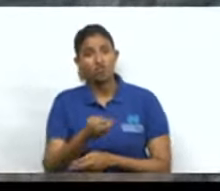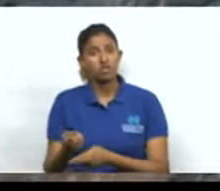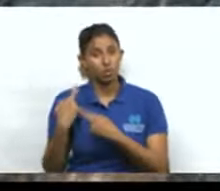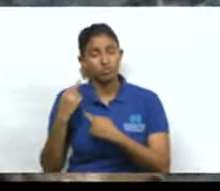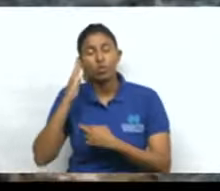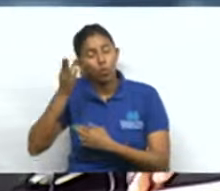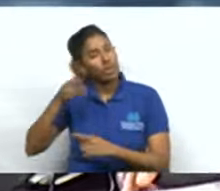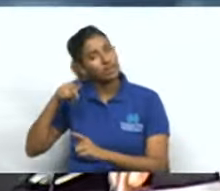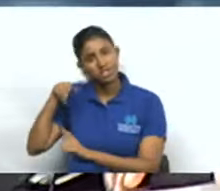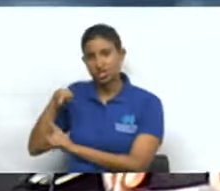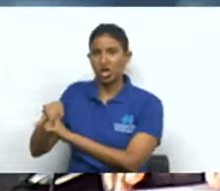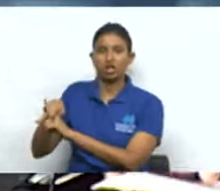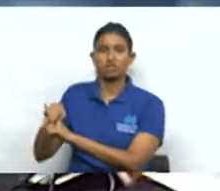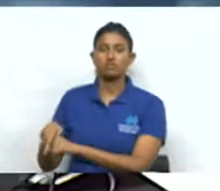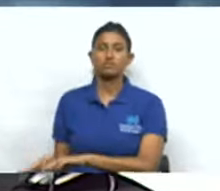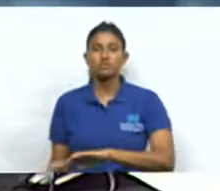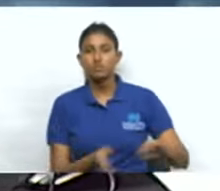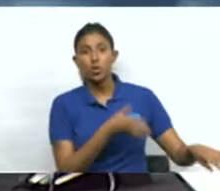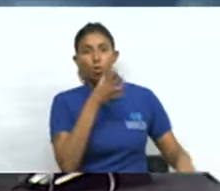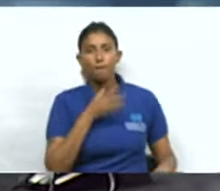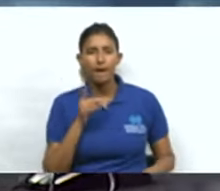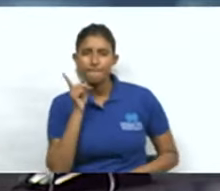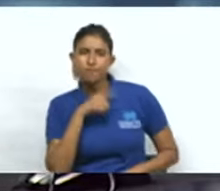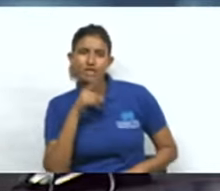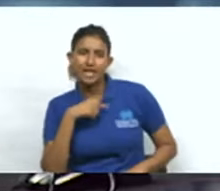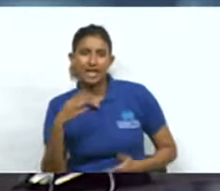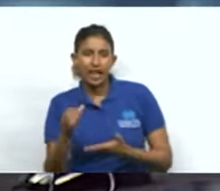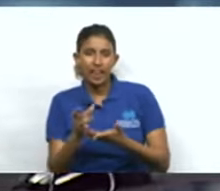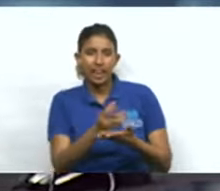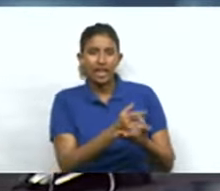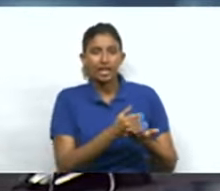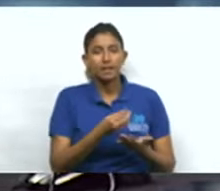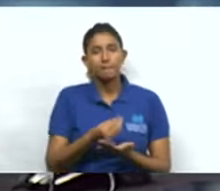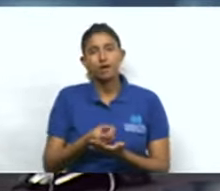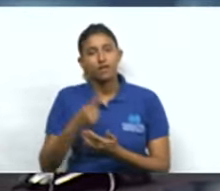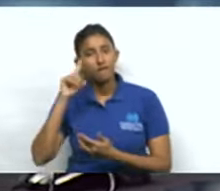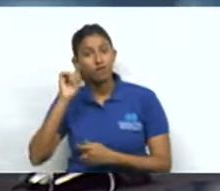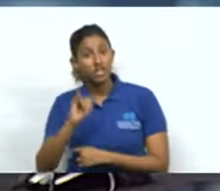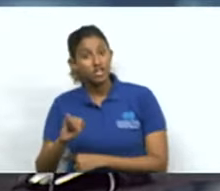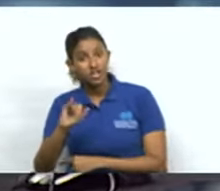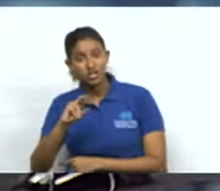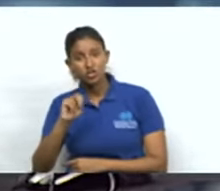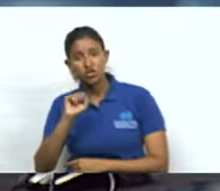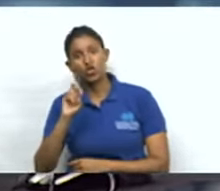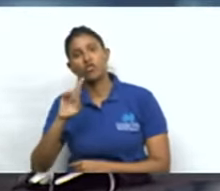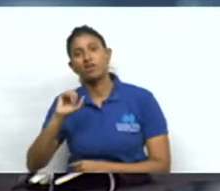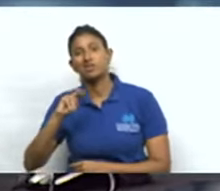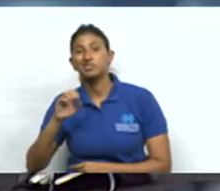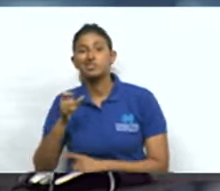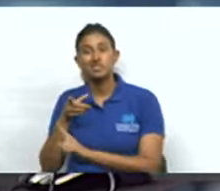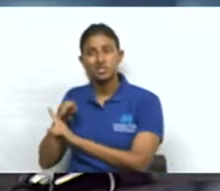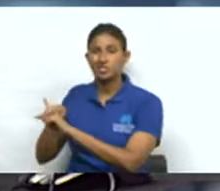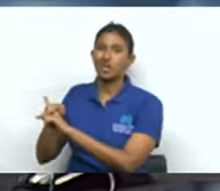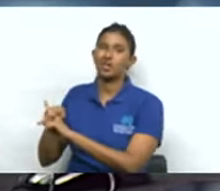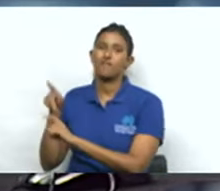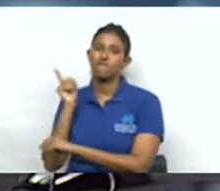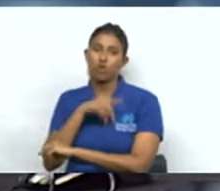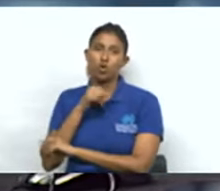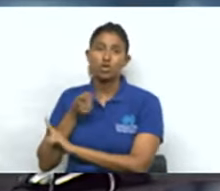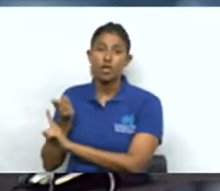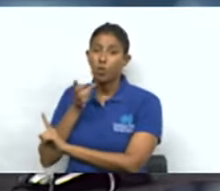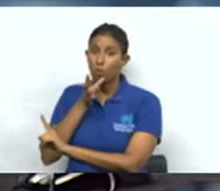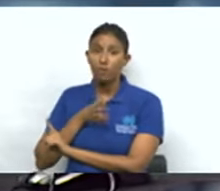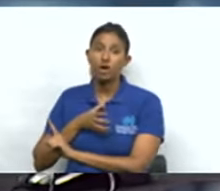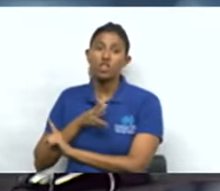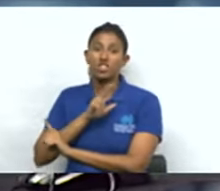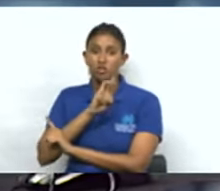account. A woman who pretended to collect cash payments for insurance policies has been charged with fraud. 32-year-old Diane